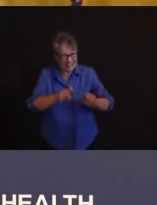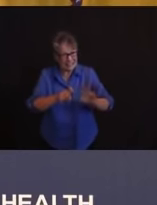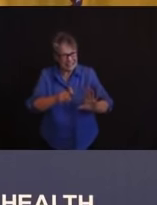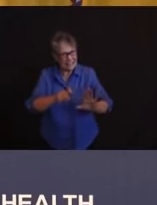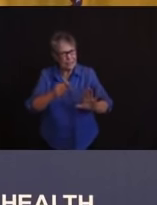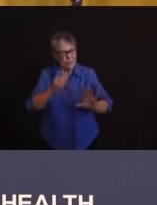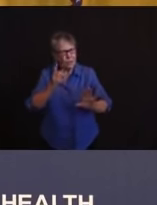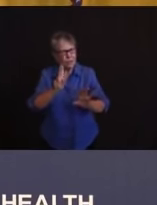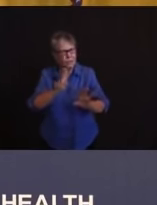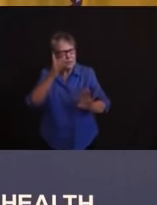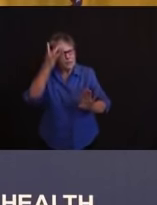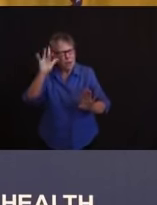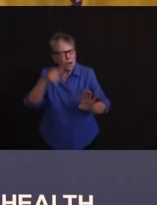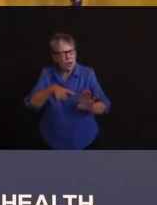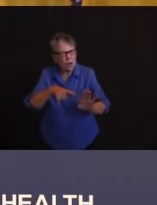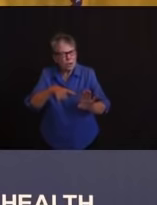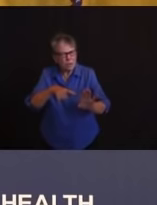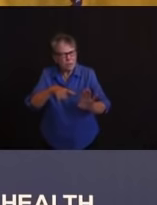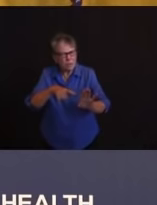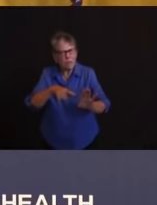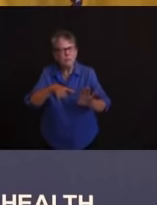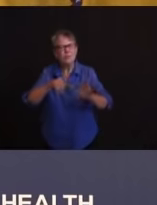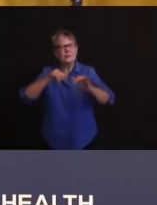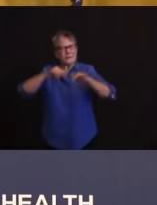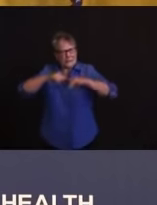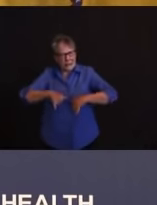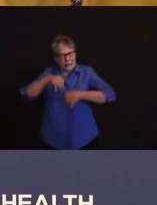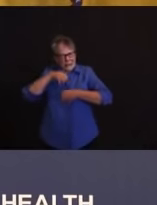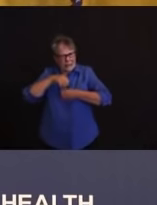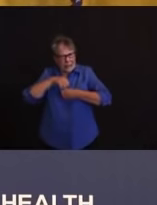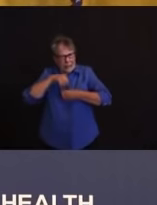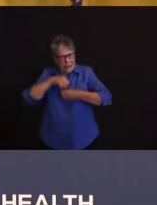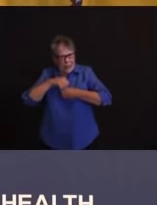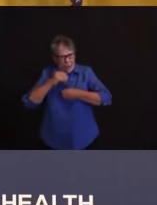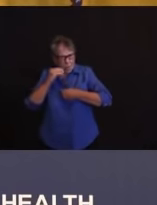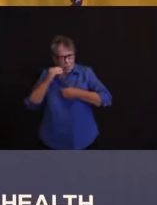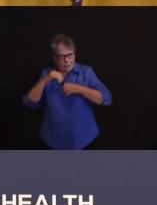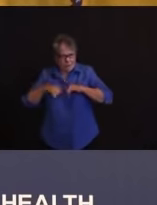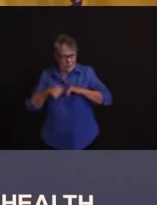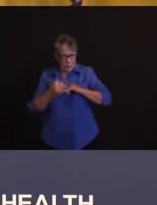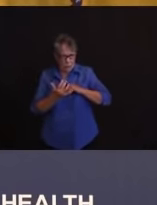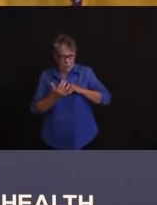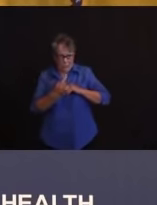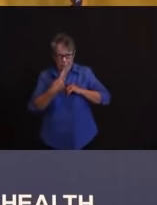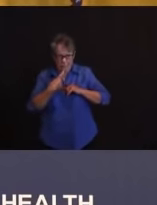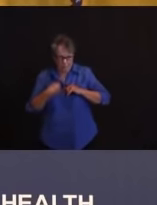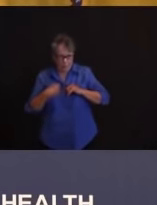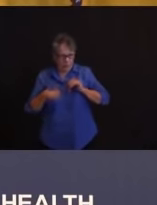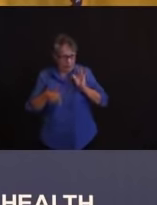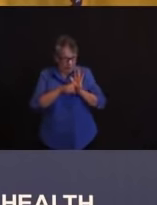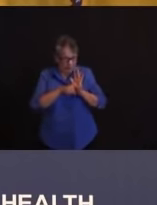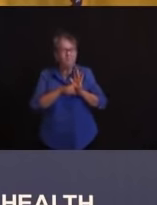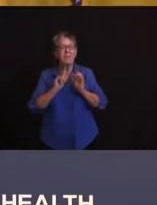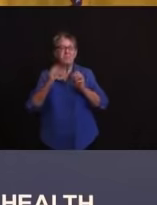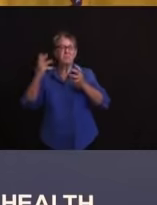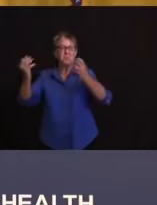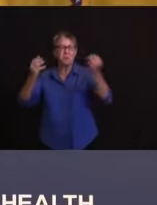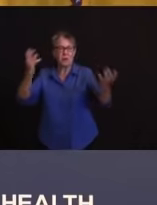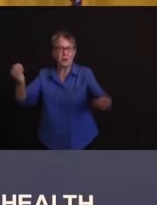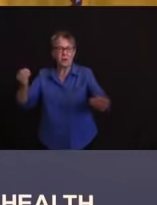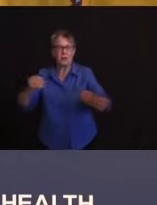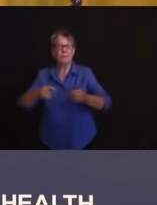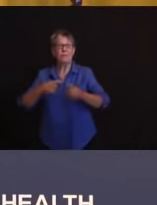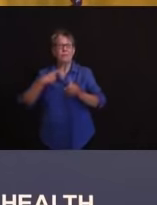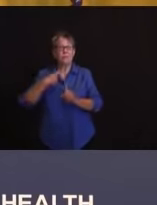to this, particularly if you're a young person, but if you are inside without face covering in a